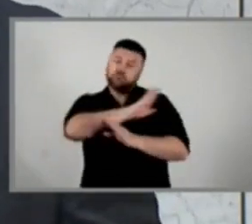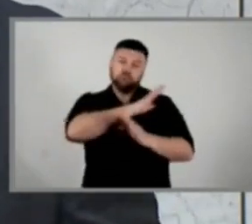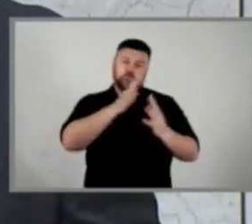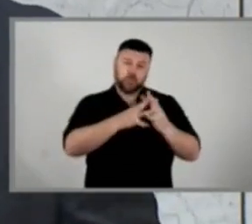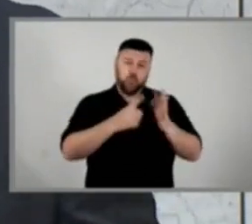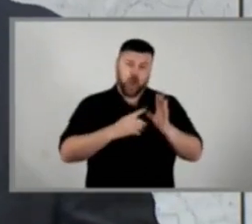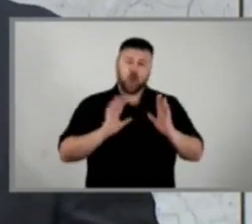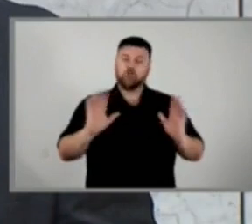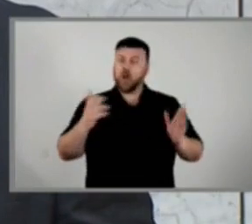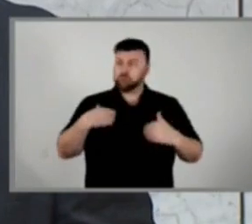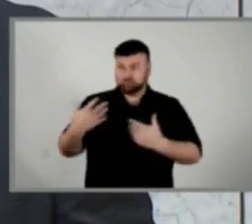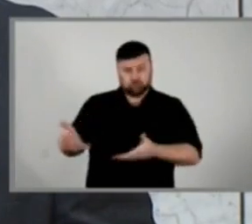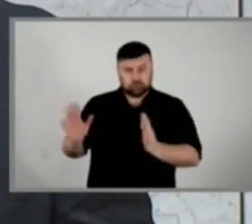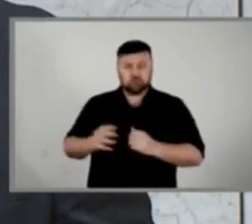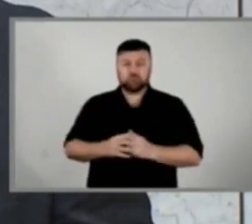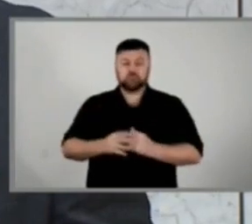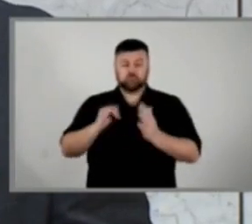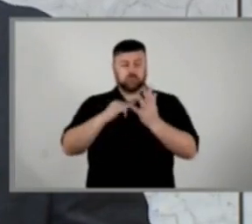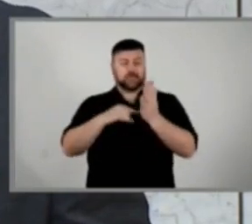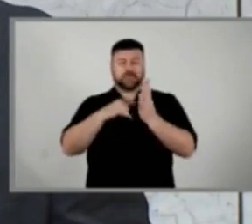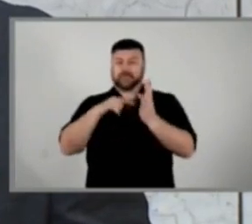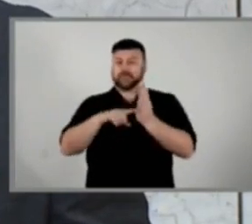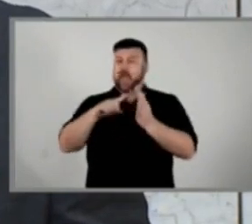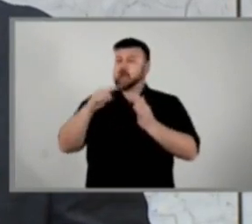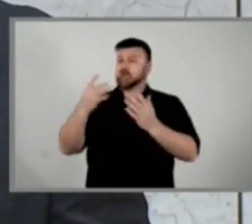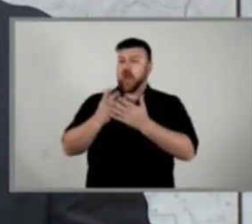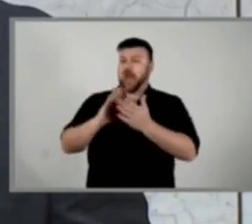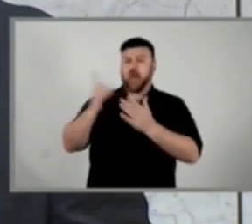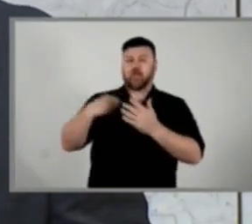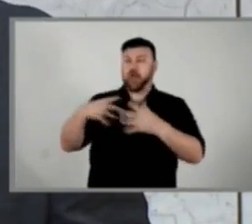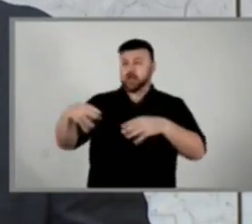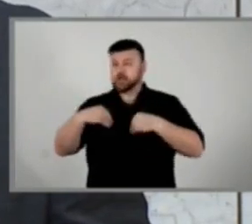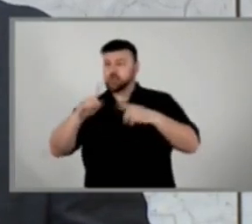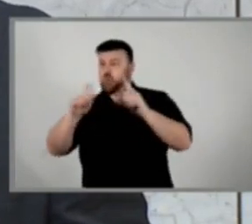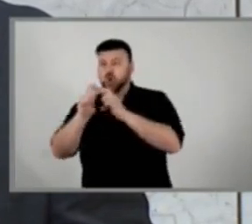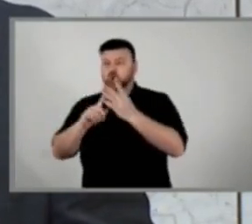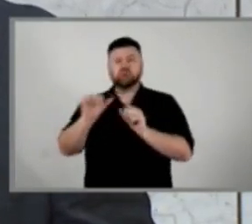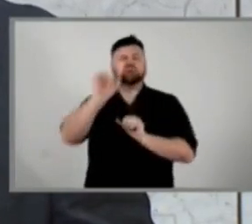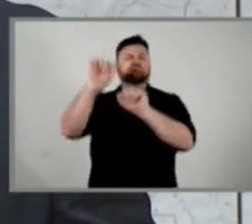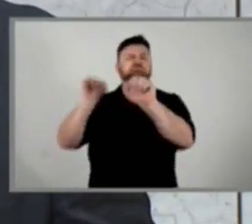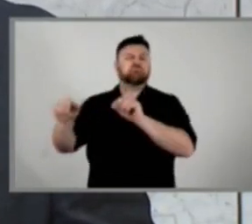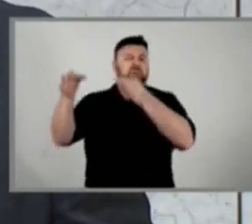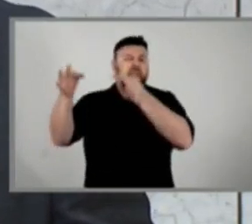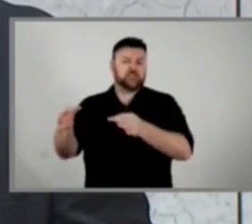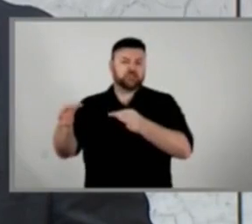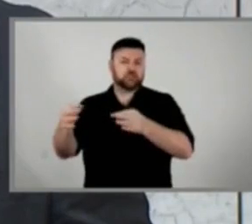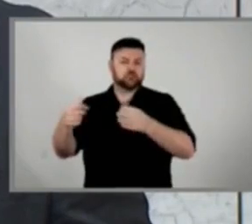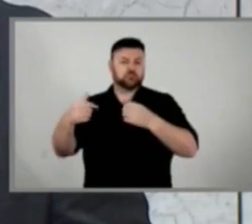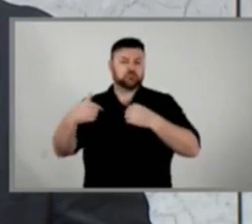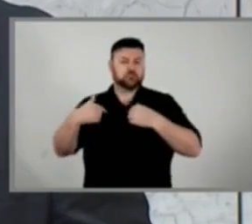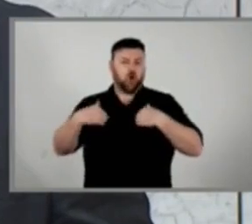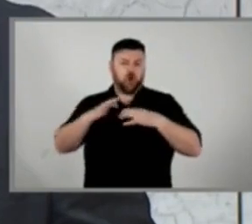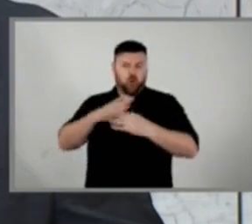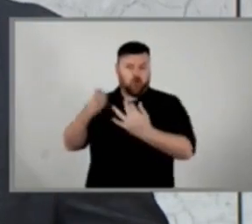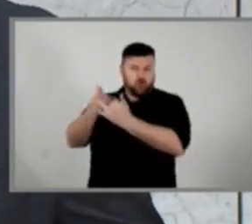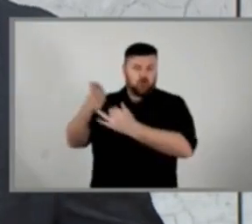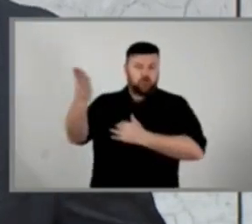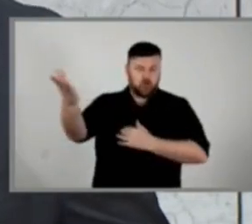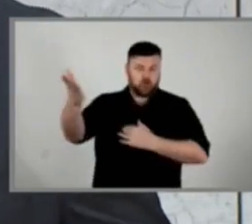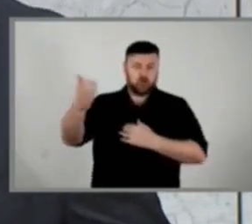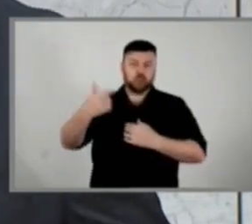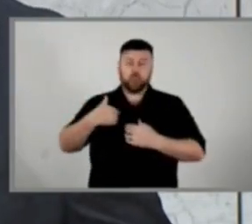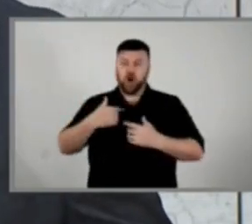The states will make their own decisions on those, and I've never disrespected that. But I've also made it very clear that borders don't